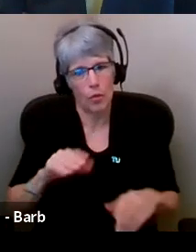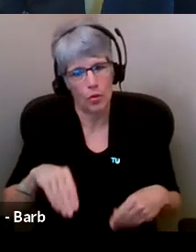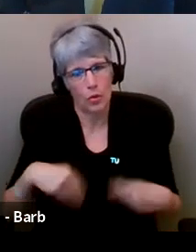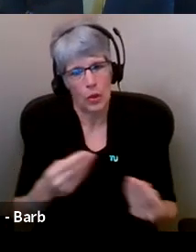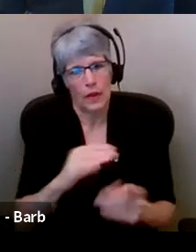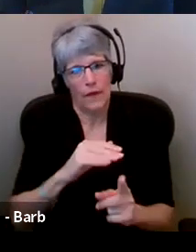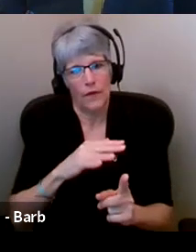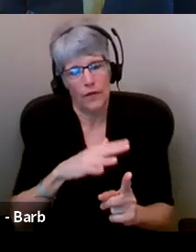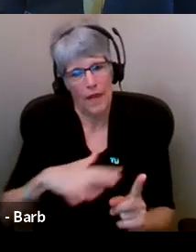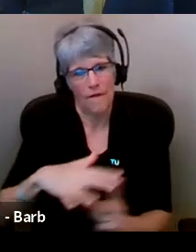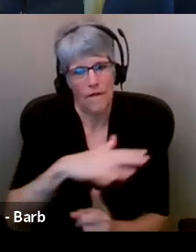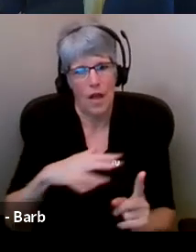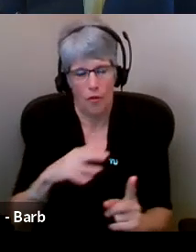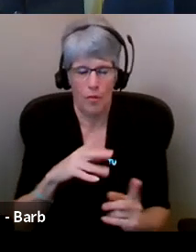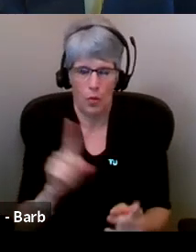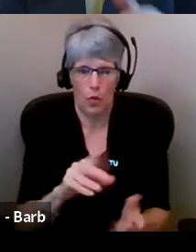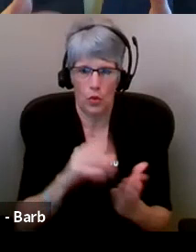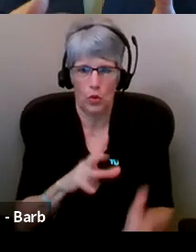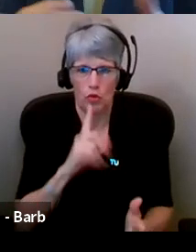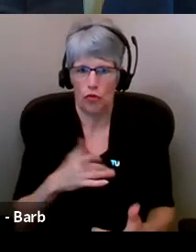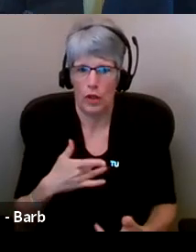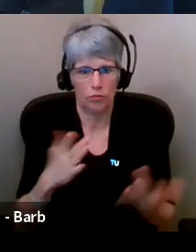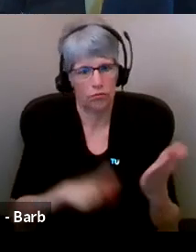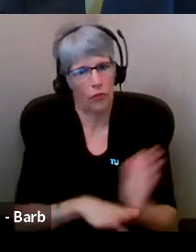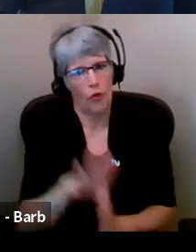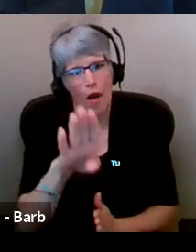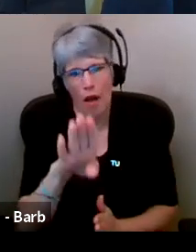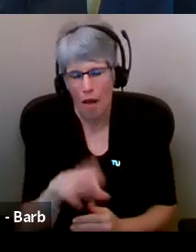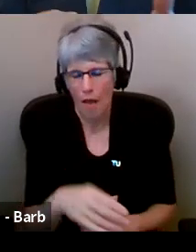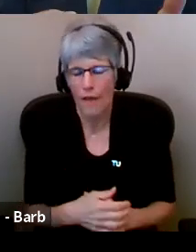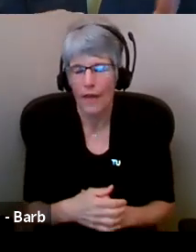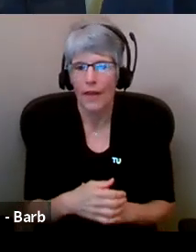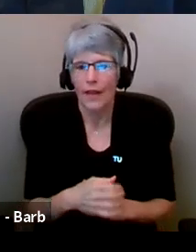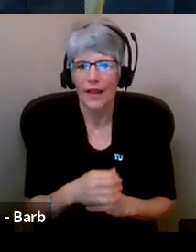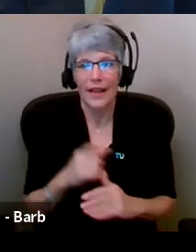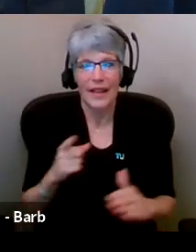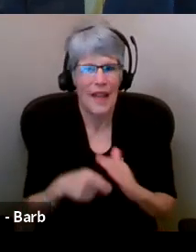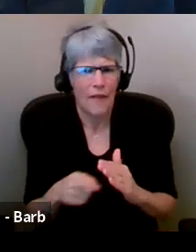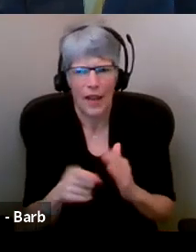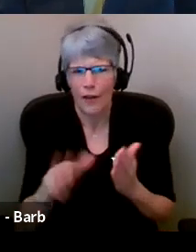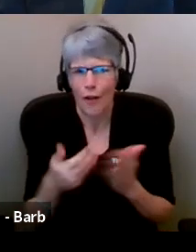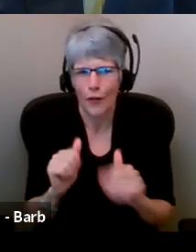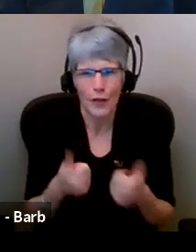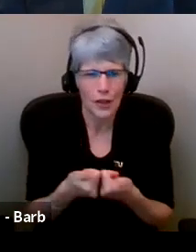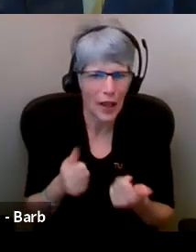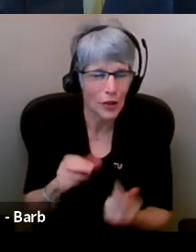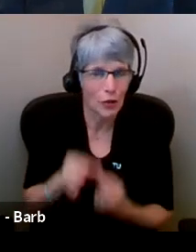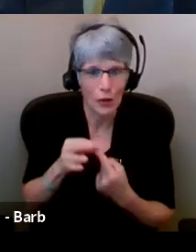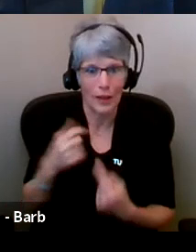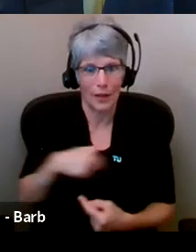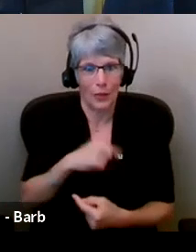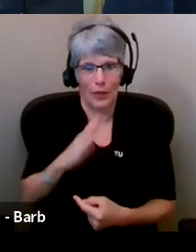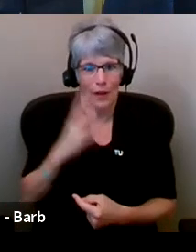students thrive in. And navigating all of the challenges that are unique that no one's ever been through